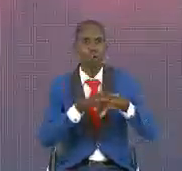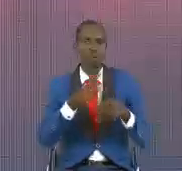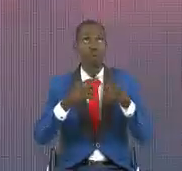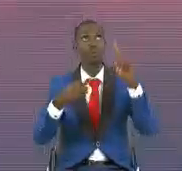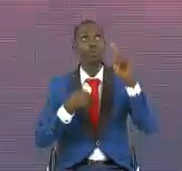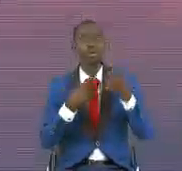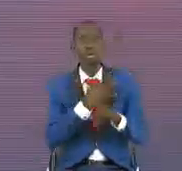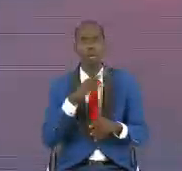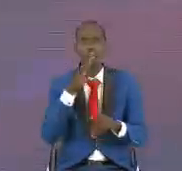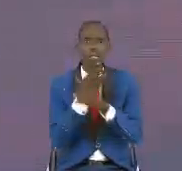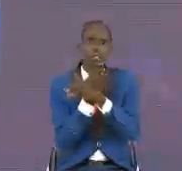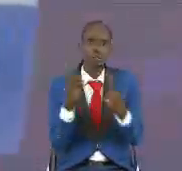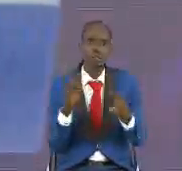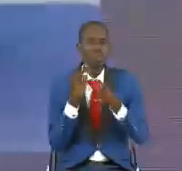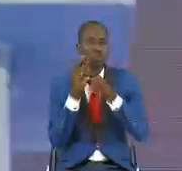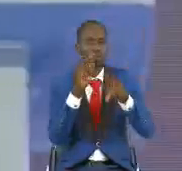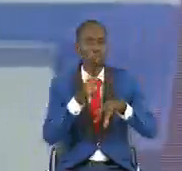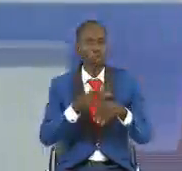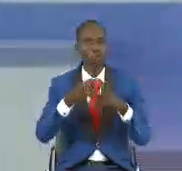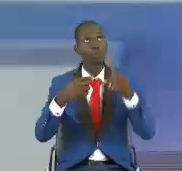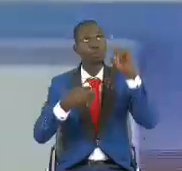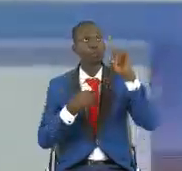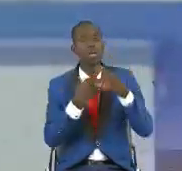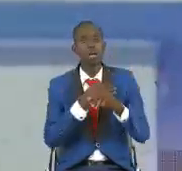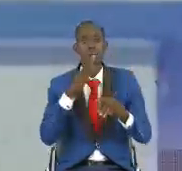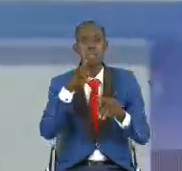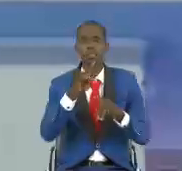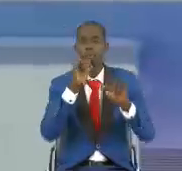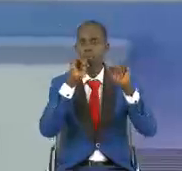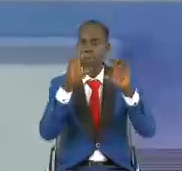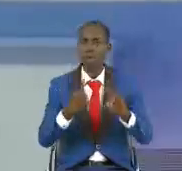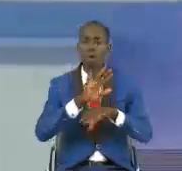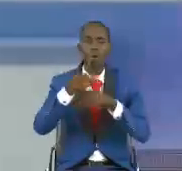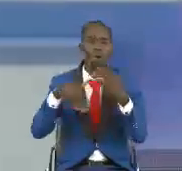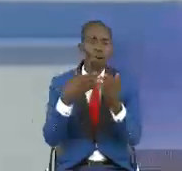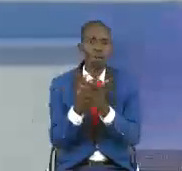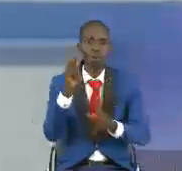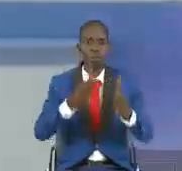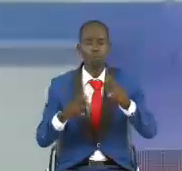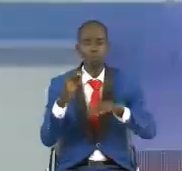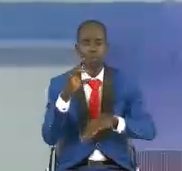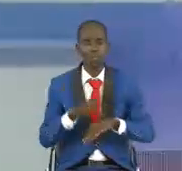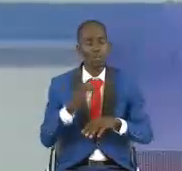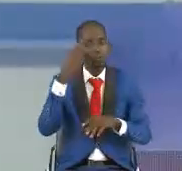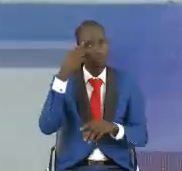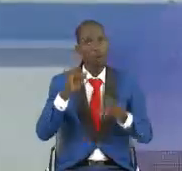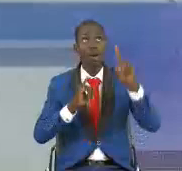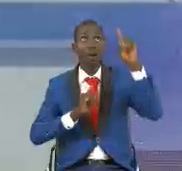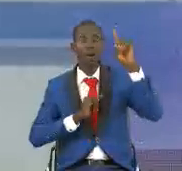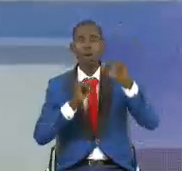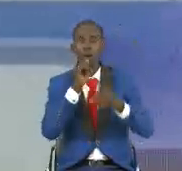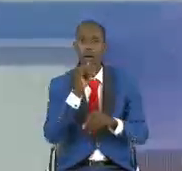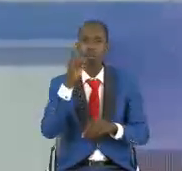me and be ye blessed, all the ends of the earth. For I am God and there is